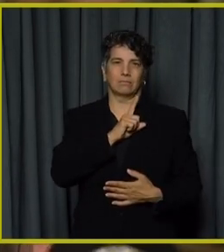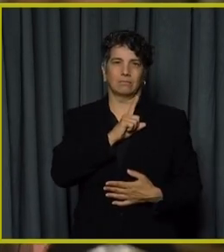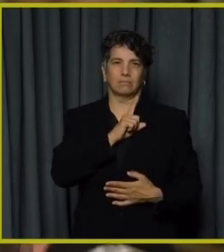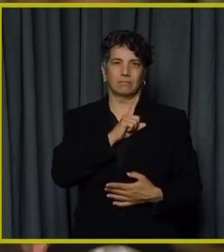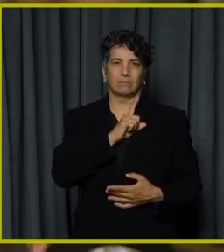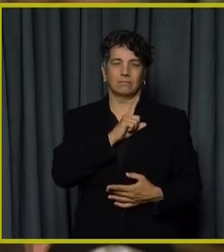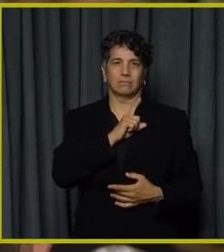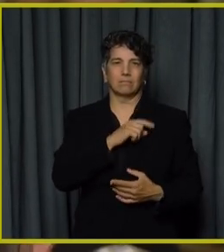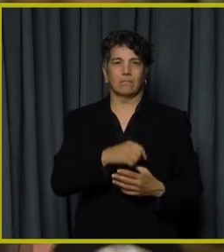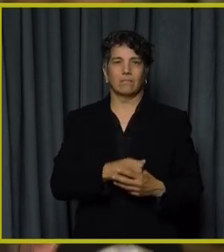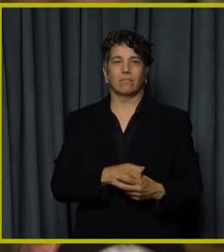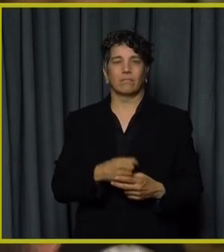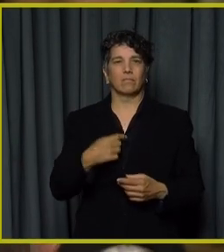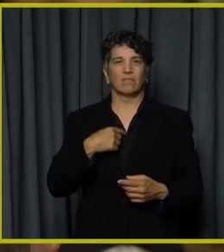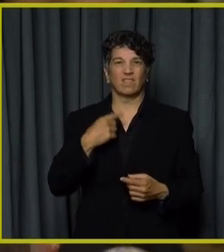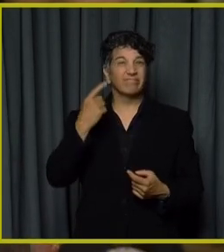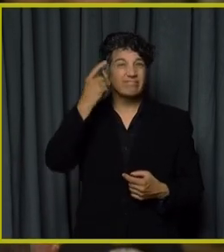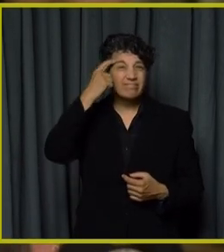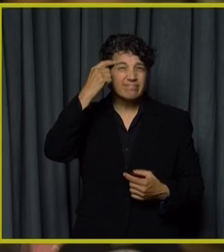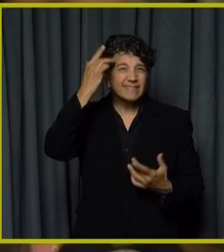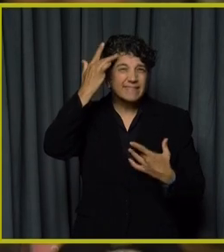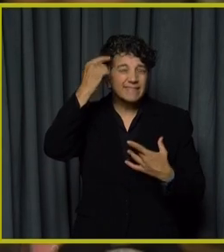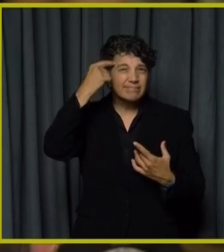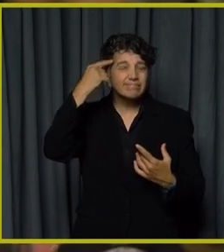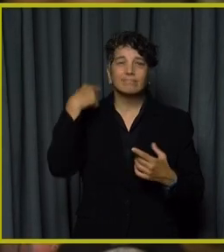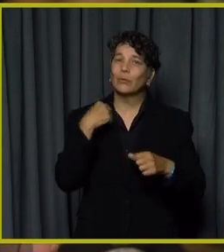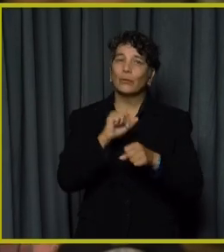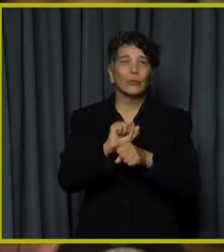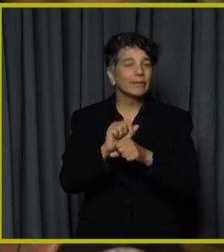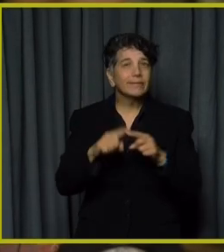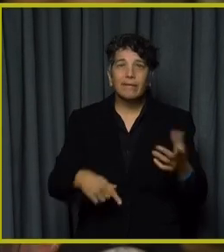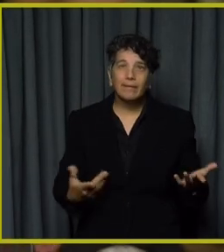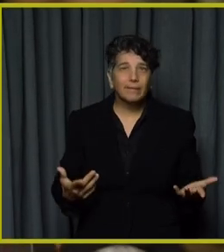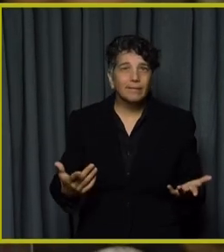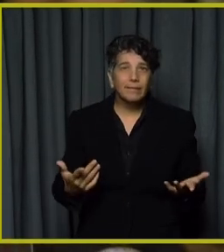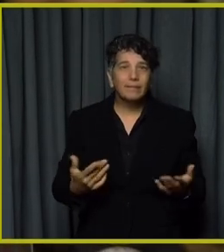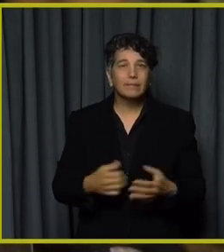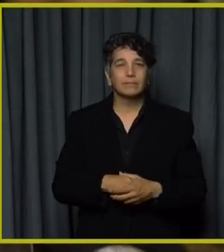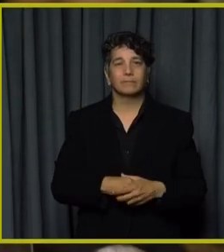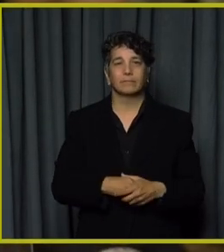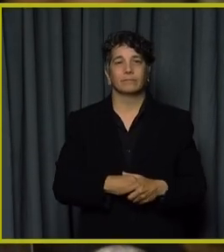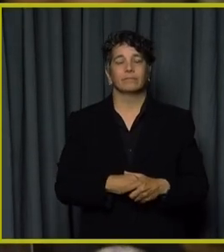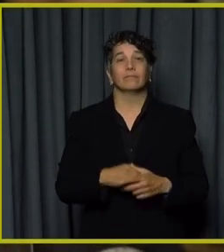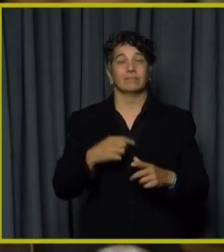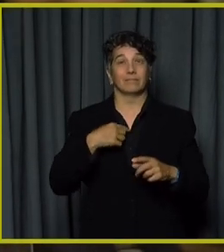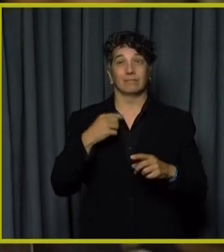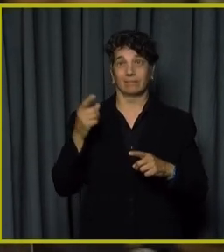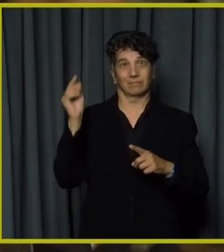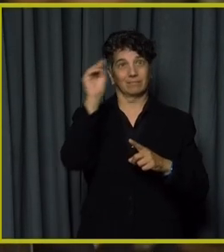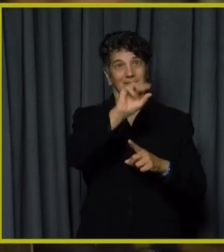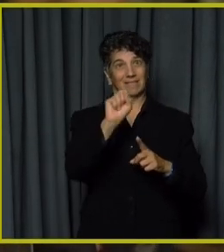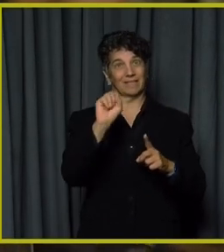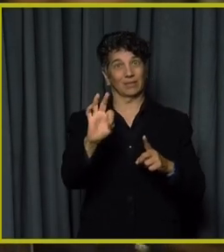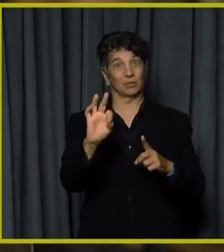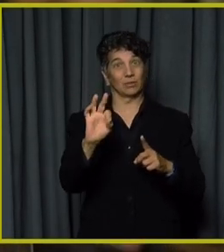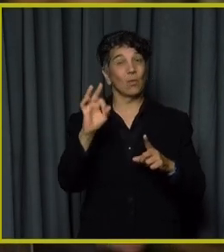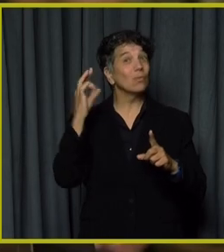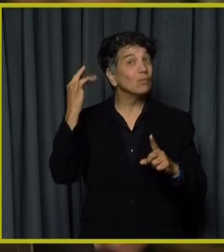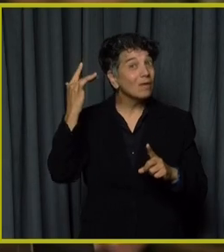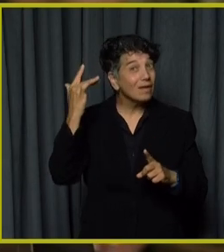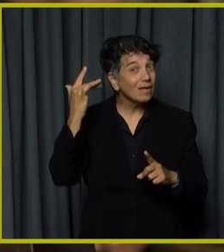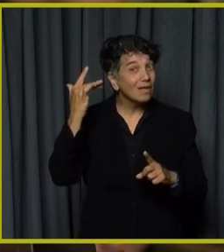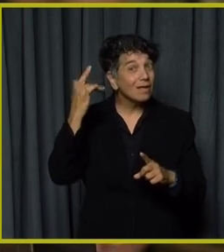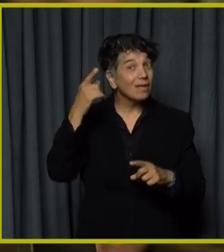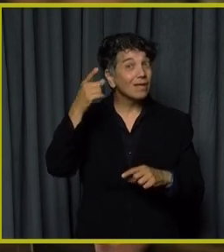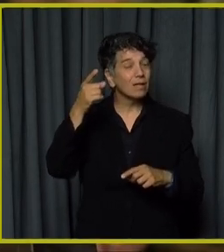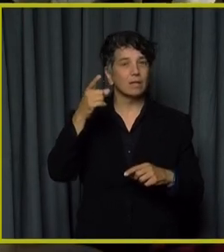too sick to work. I was here in San Francisco because I had fled the homophobia and the hate that I encountered elsewhere and the stigma of AIDS that had